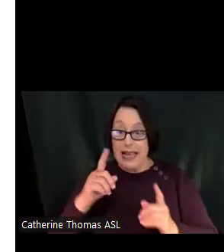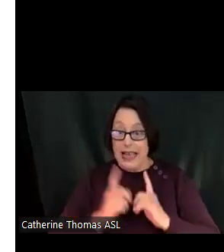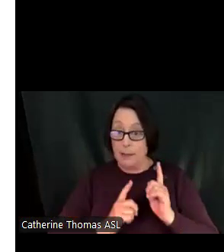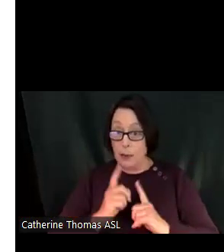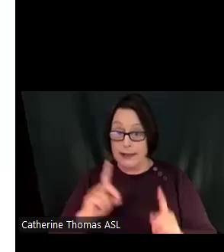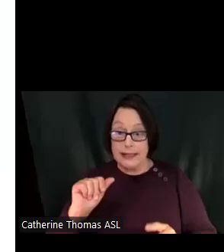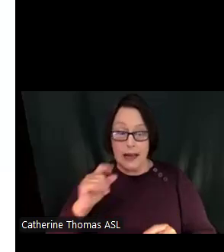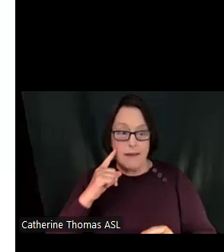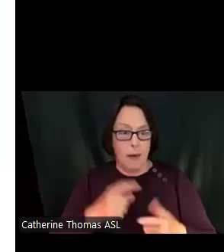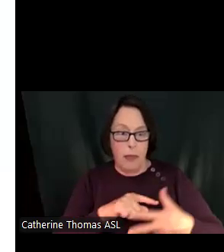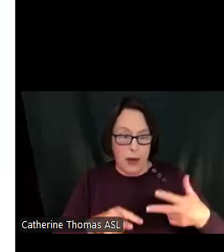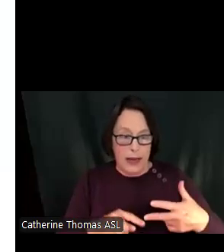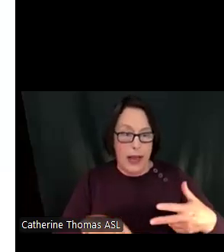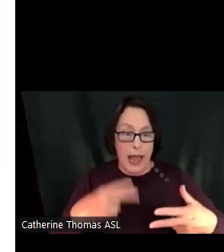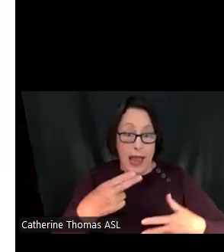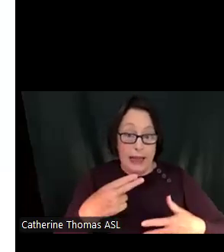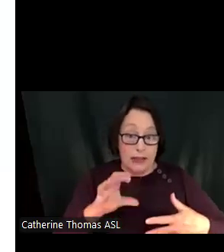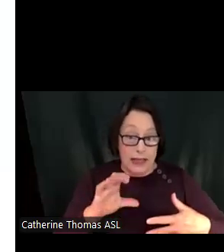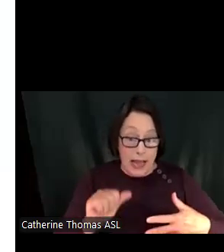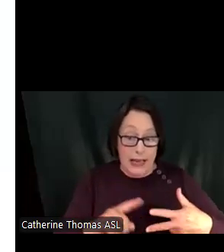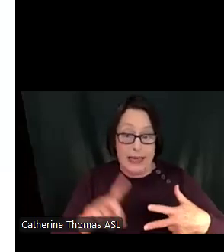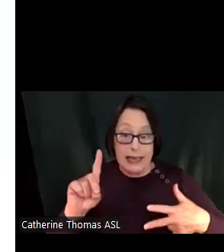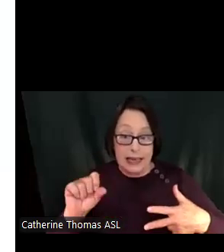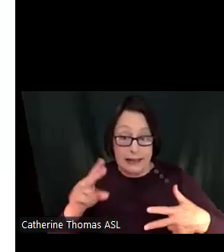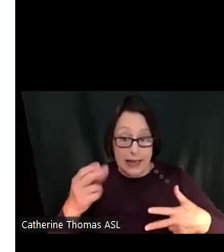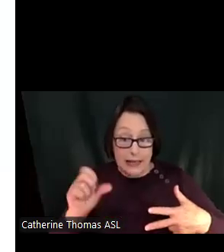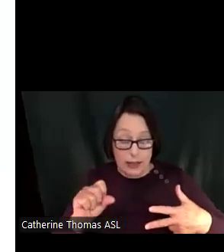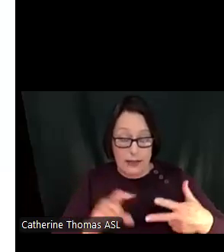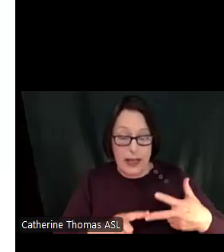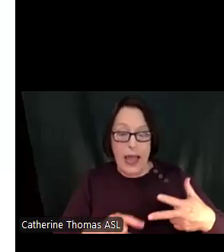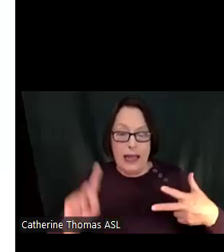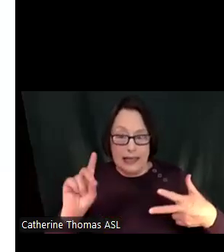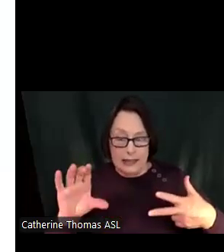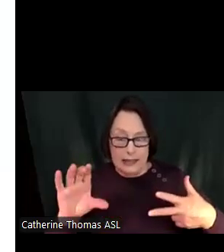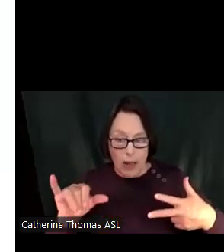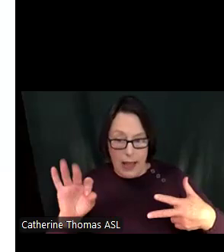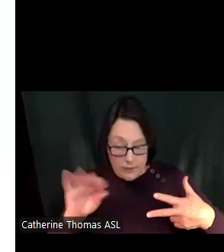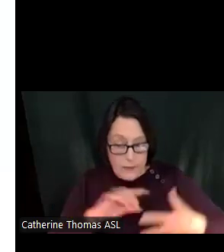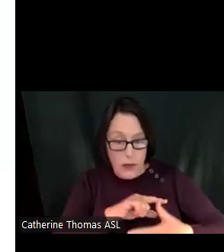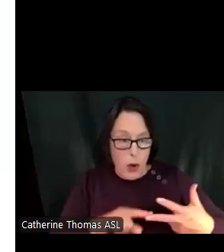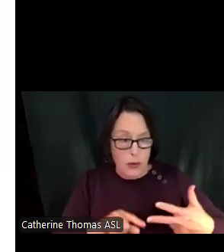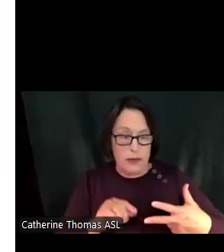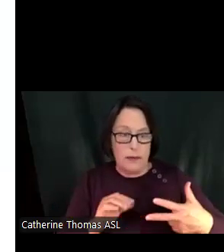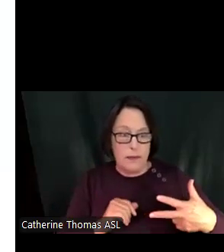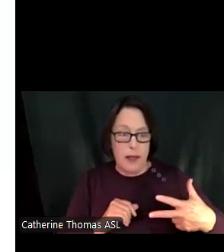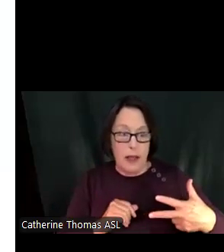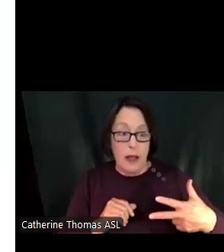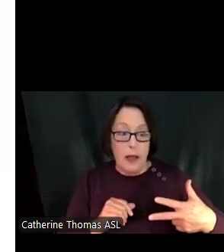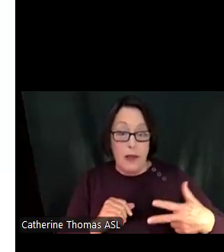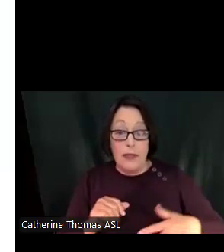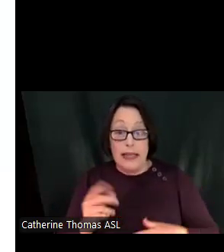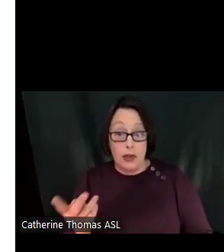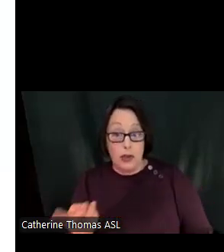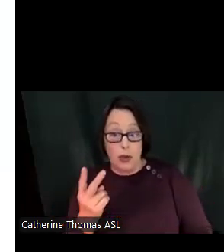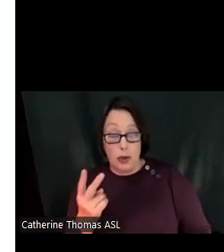agencies, HCA, DSHS, and DCYF. These 2 partner agencies